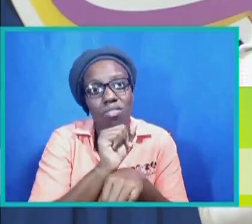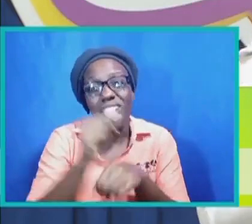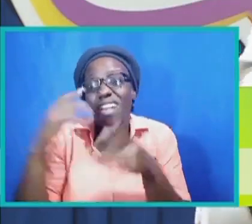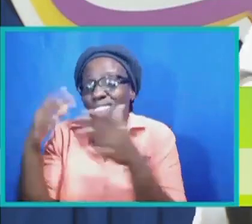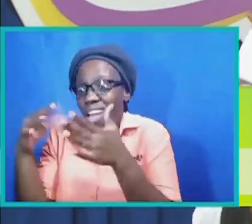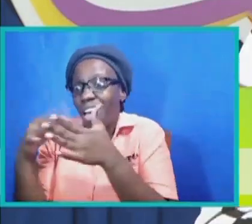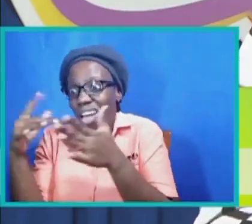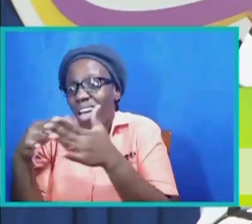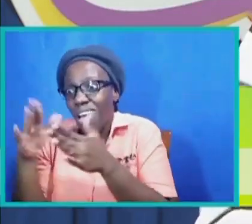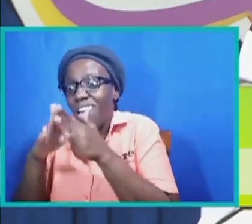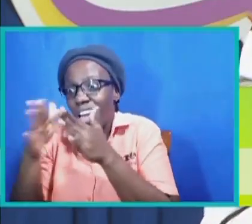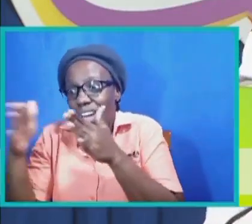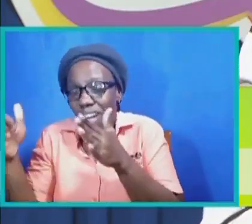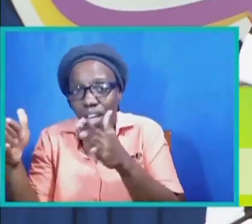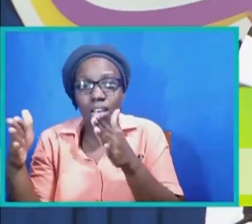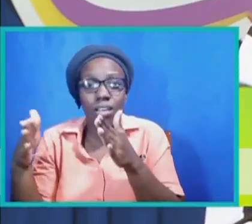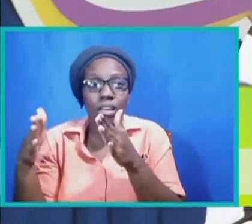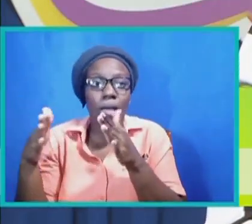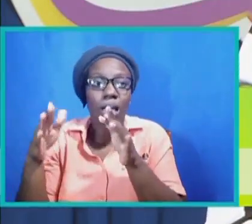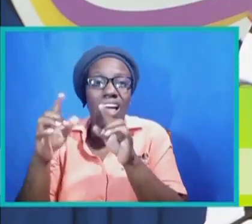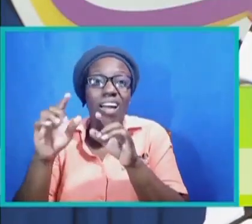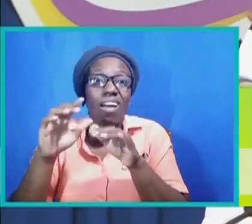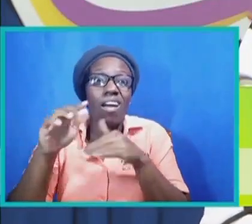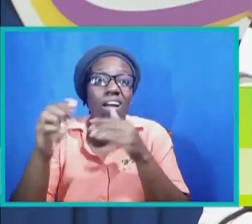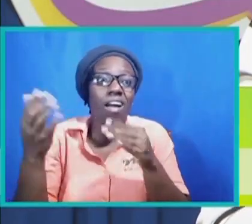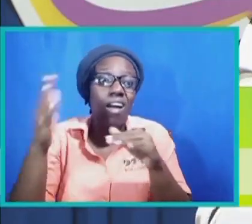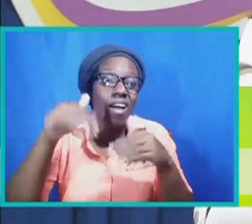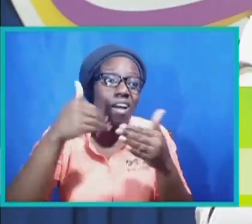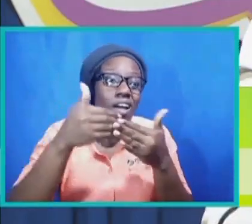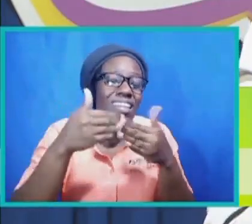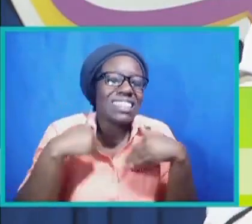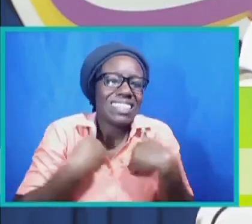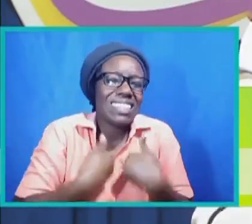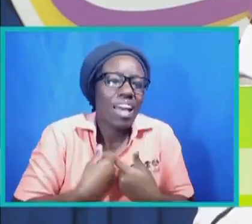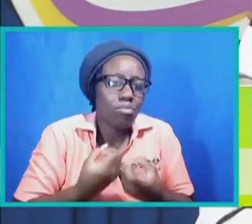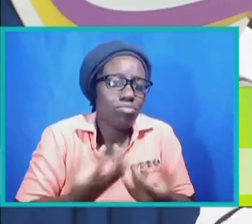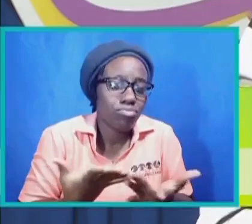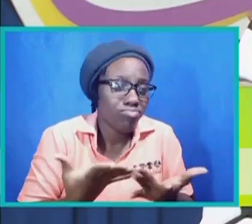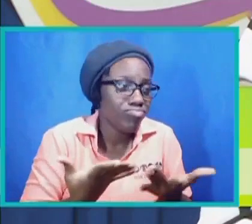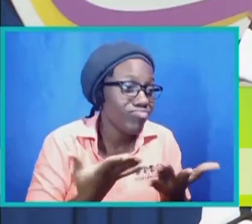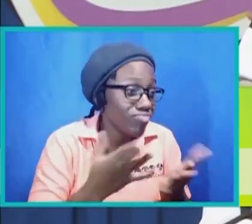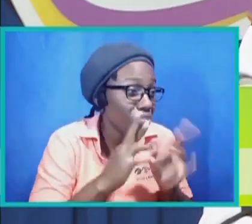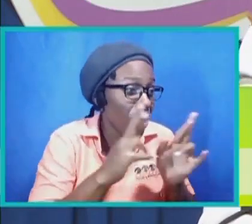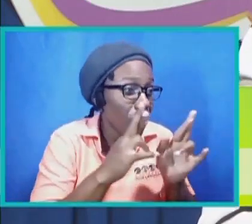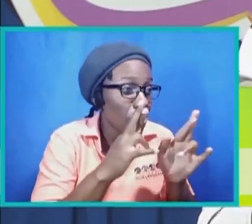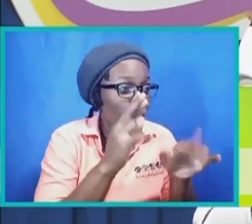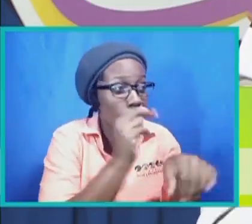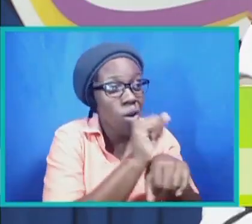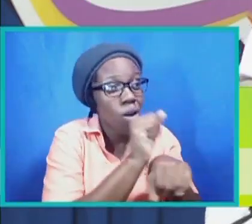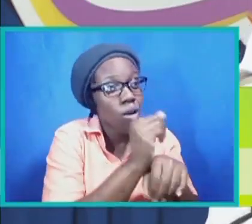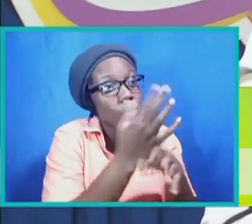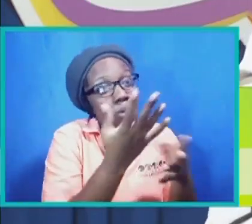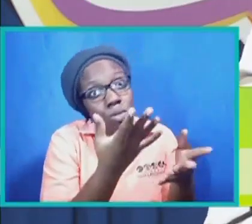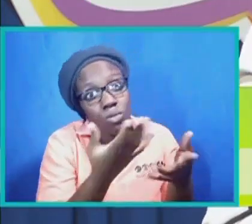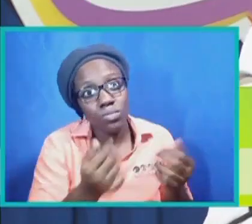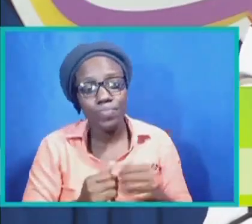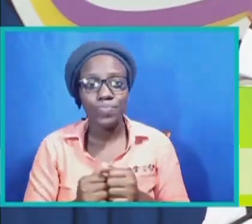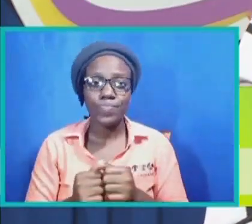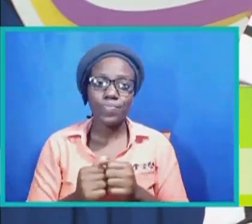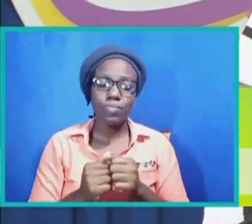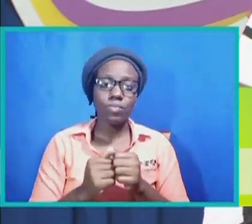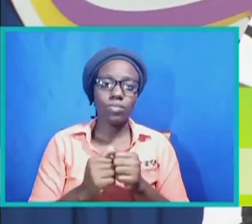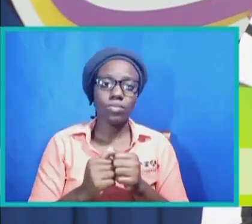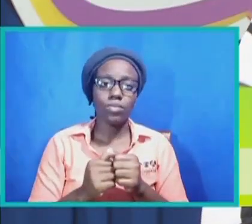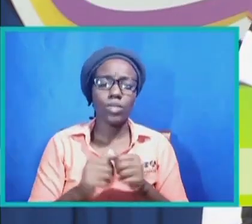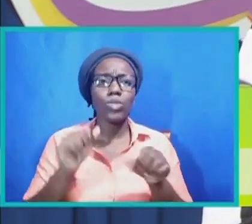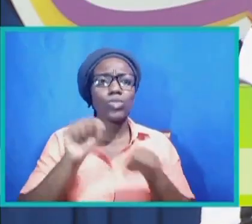reform breaking down all those old structures. Essentially, what we need to do is to bring all the